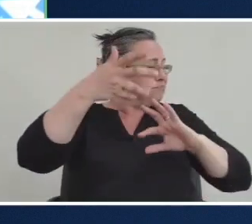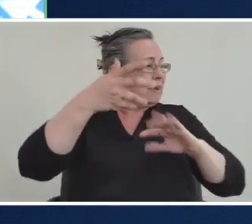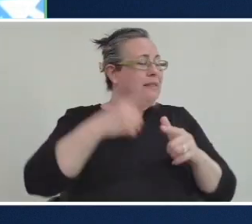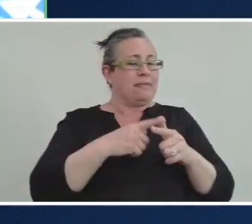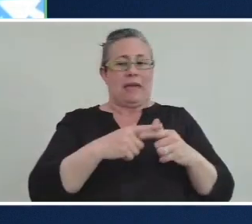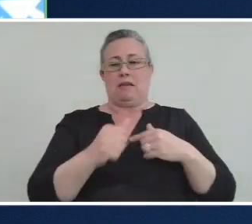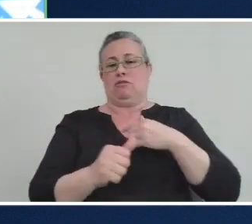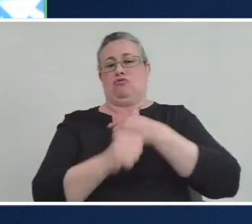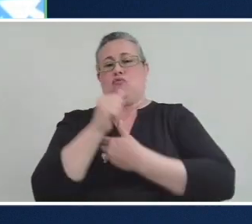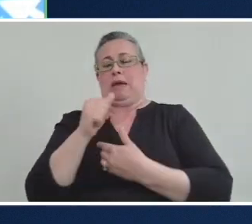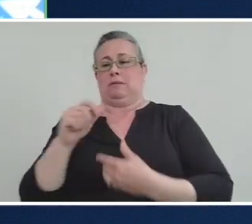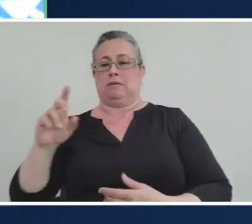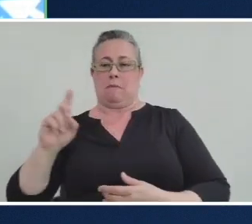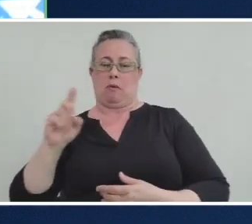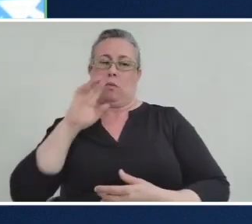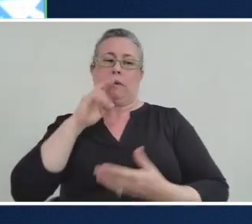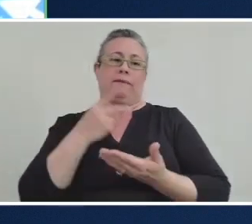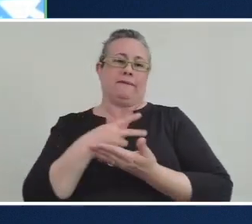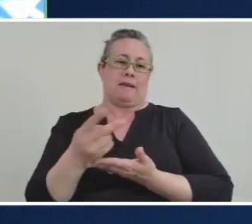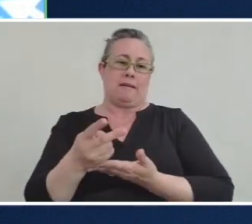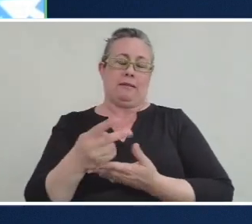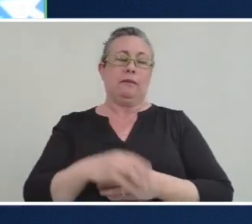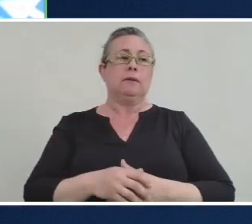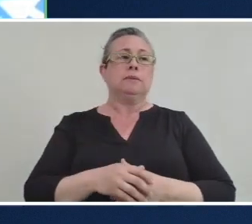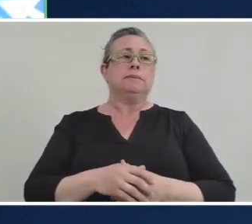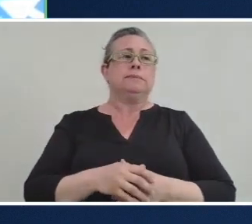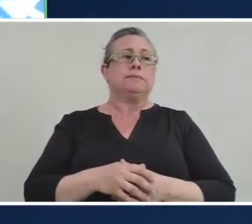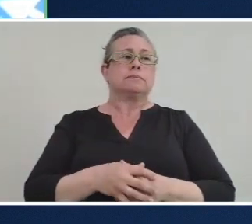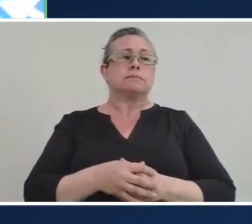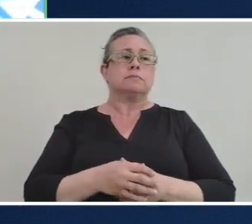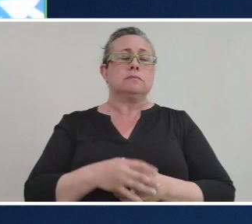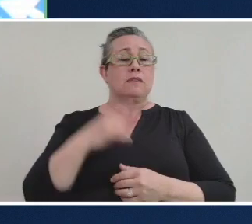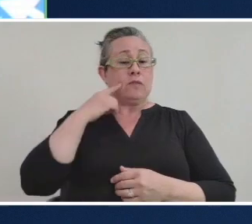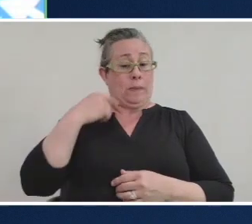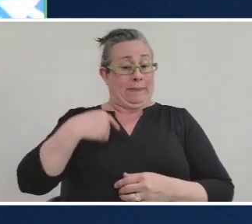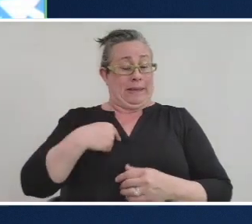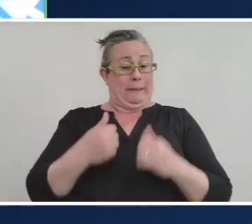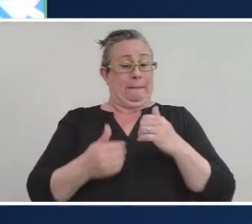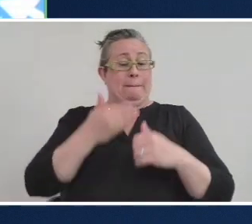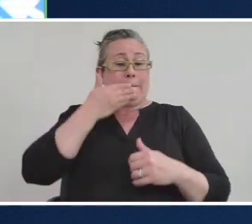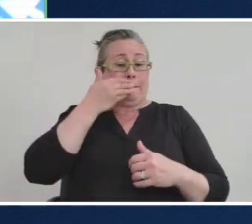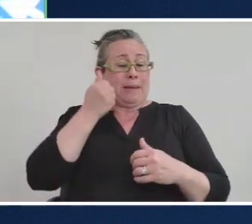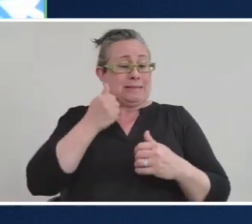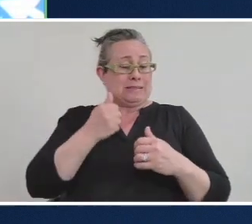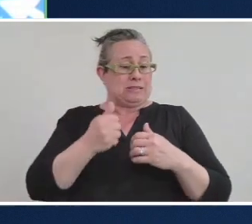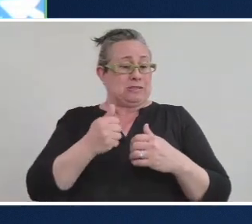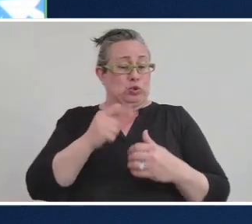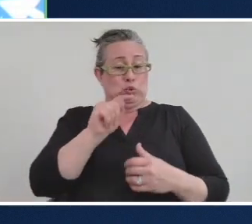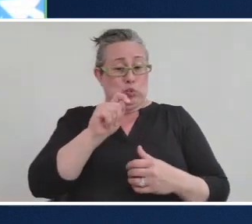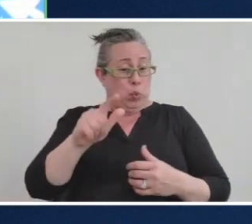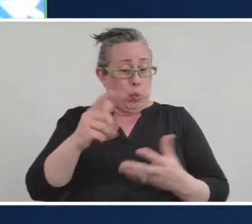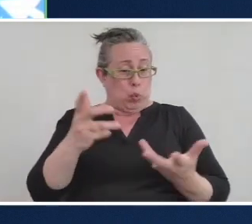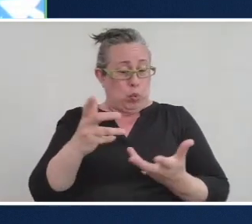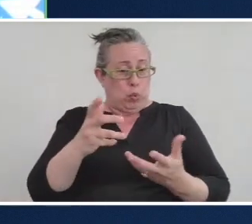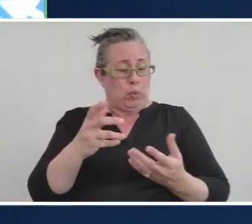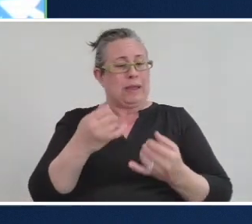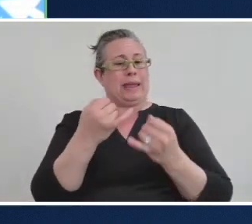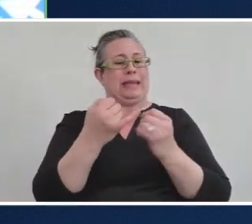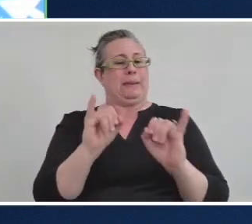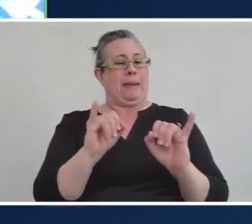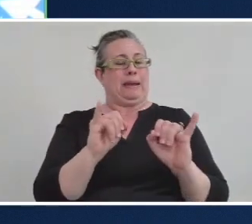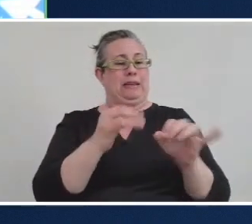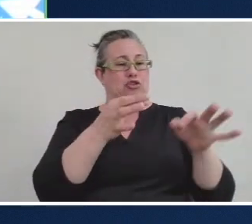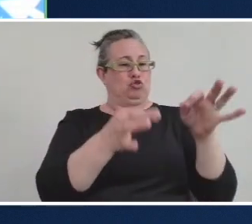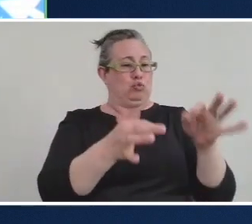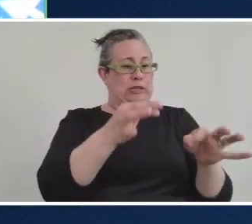going to fail. And for me, the best tool to fight for democracy is really the independence of the judiciary. Mm-hmm. And